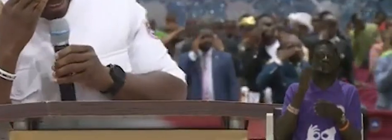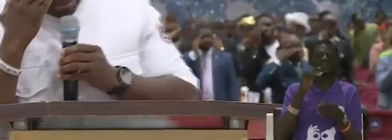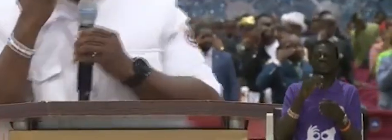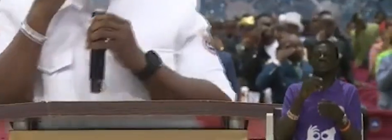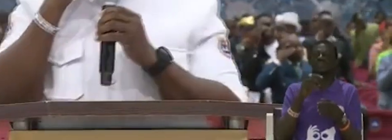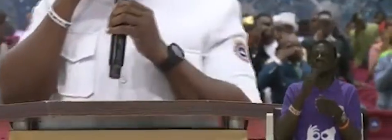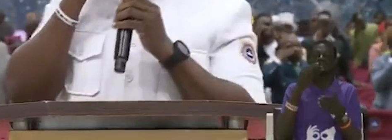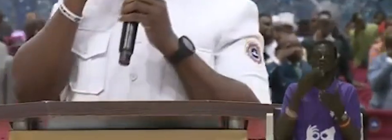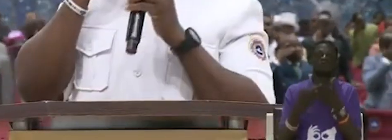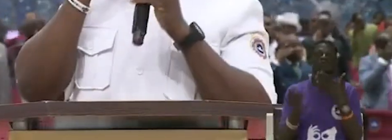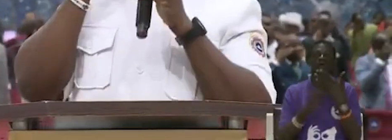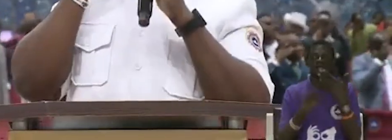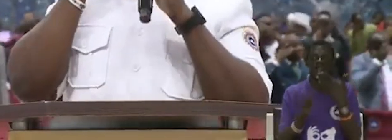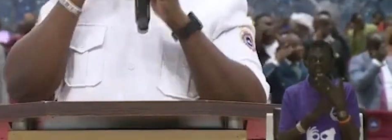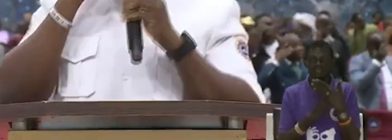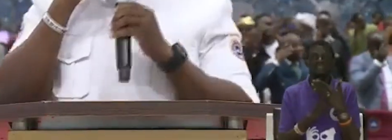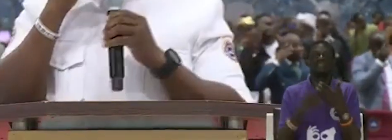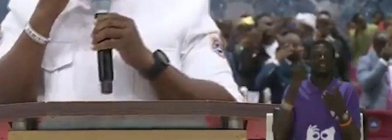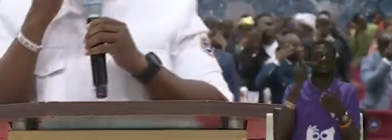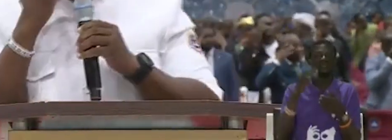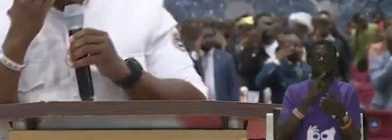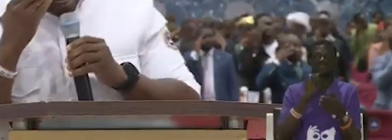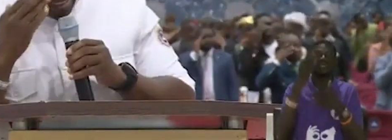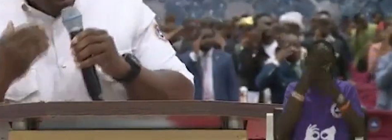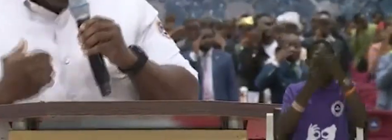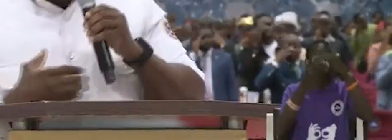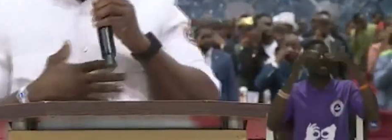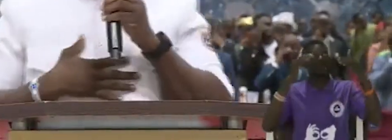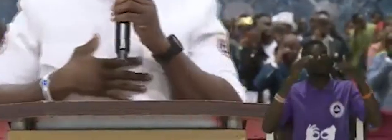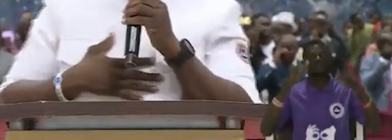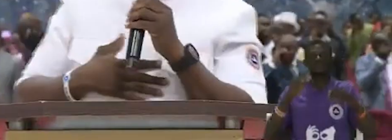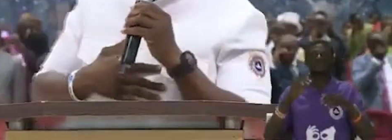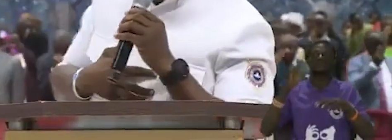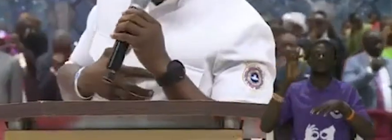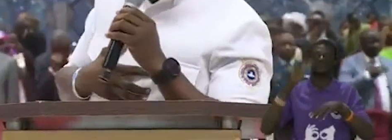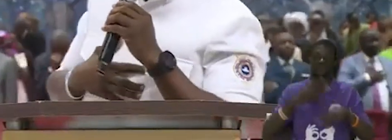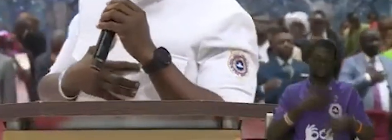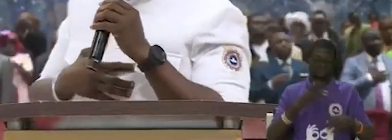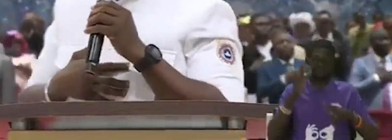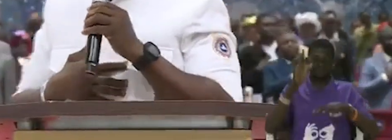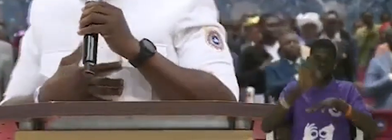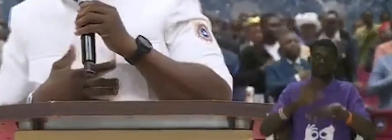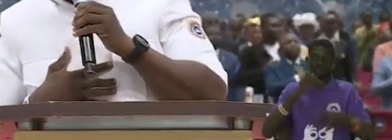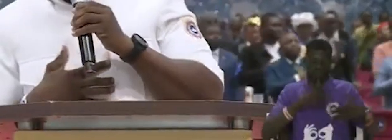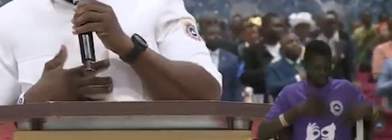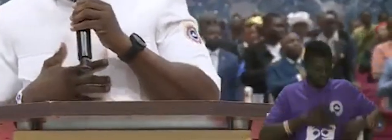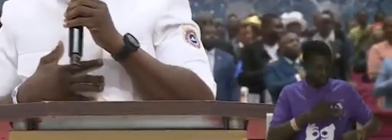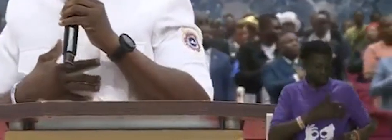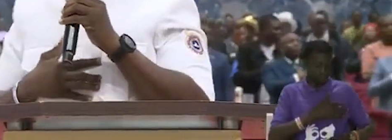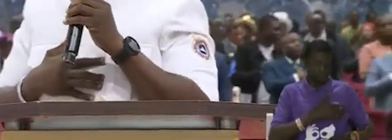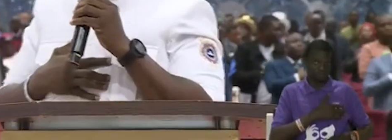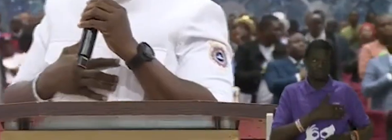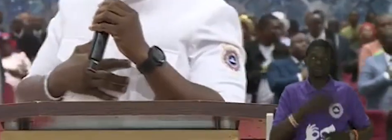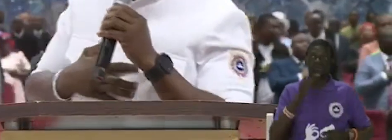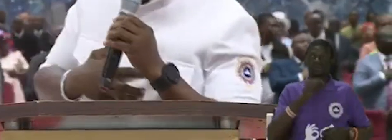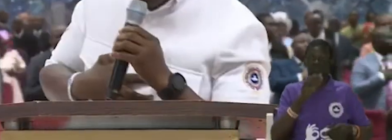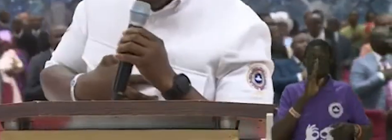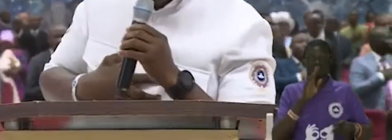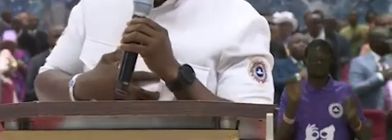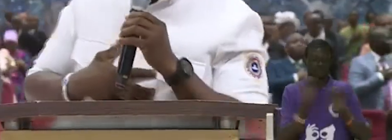alert. You will see heaven. Touch your heart, say my heart. You will no longer be